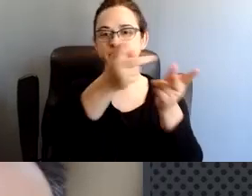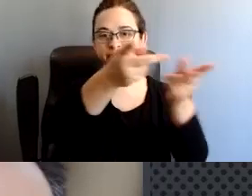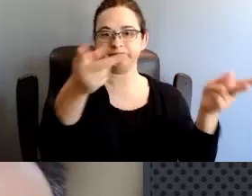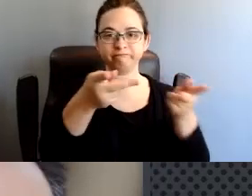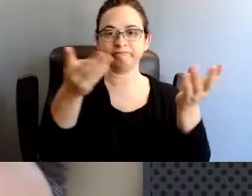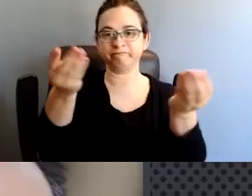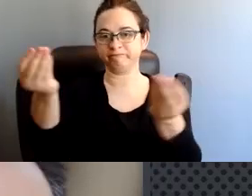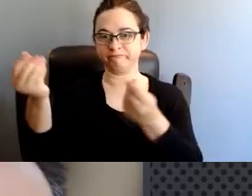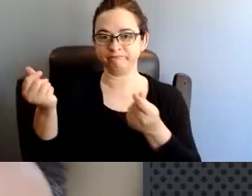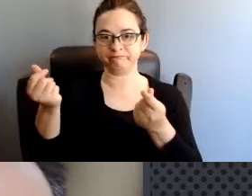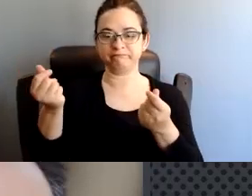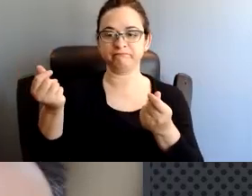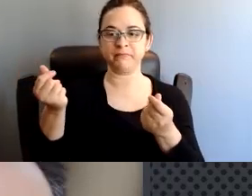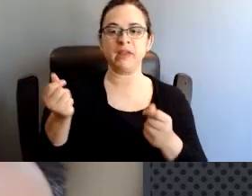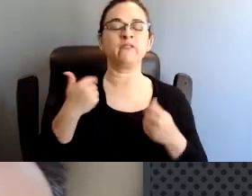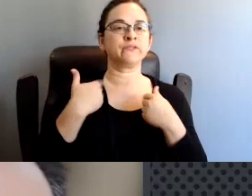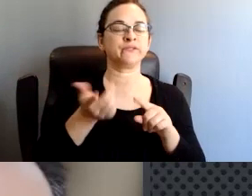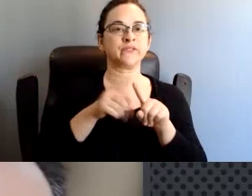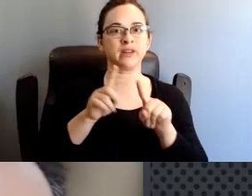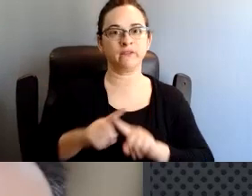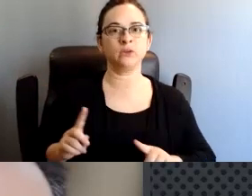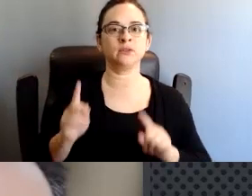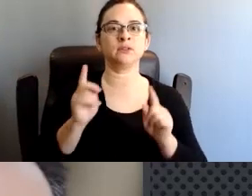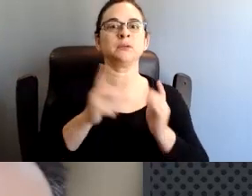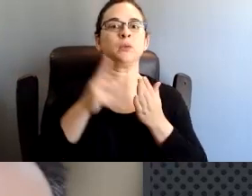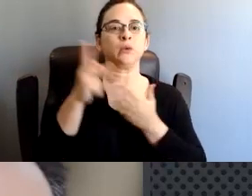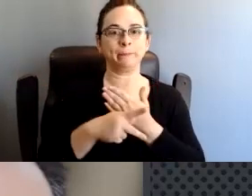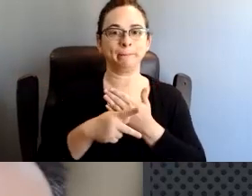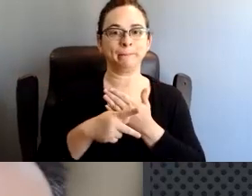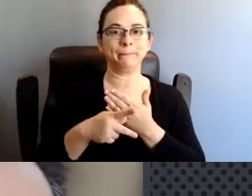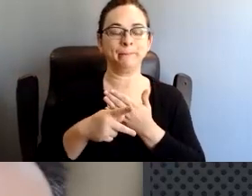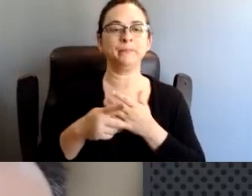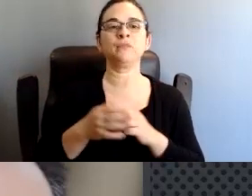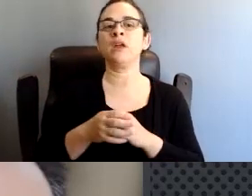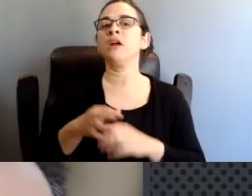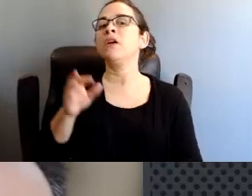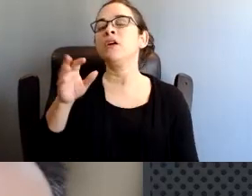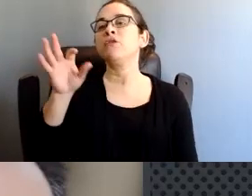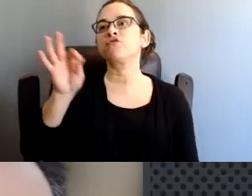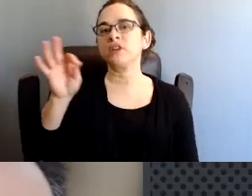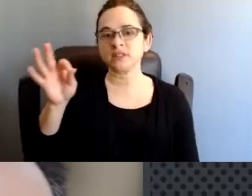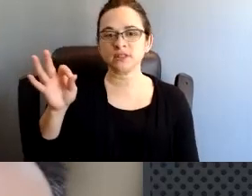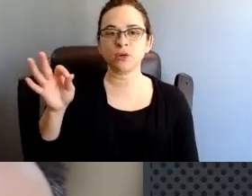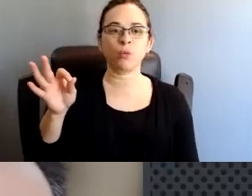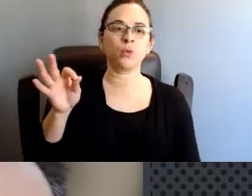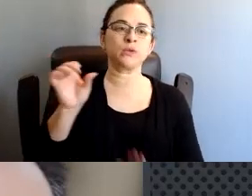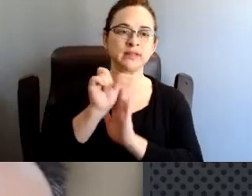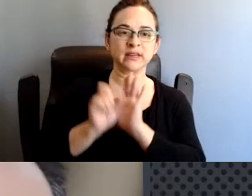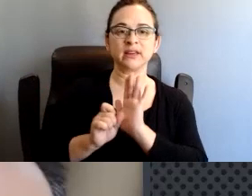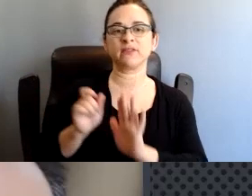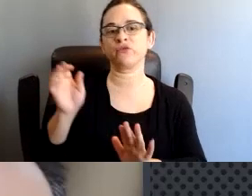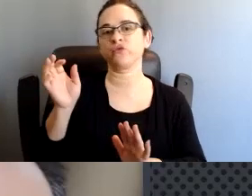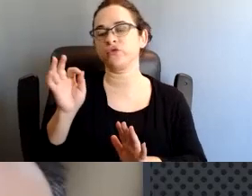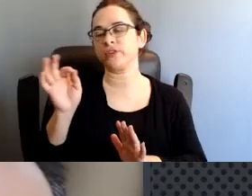TRIO programs, Fresno City, there's Merced. And so, yeah, I love TRIO. I used to work at